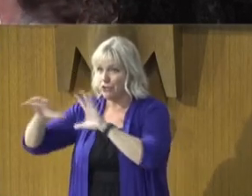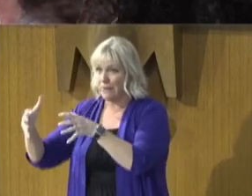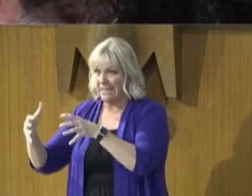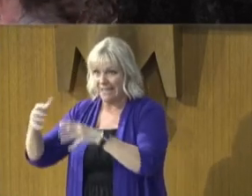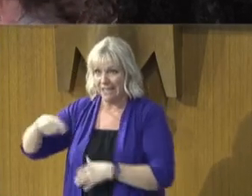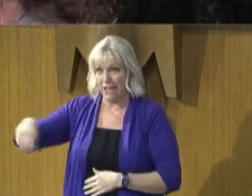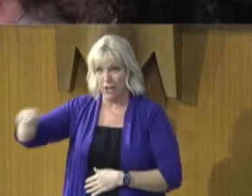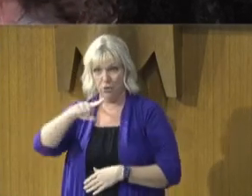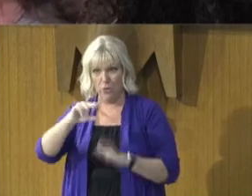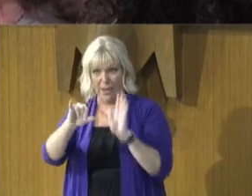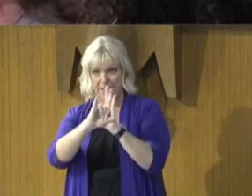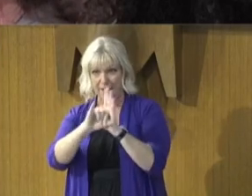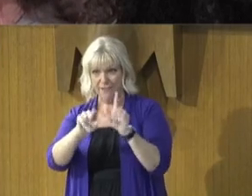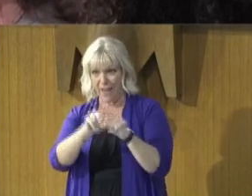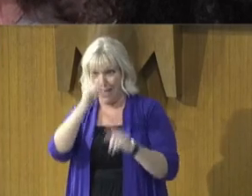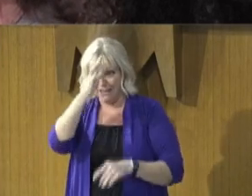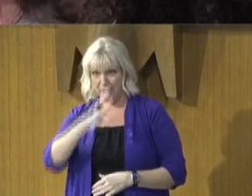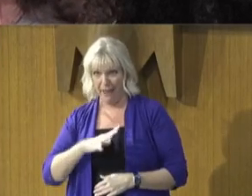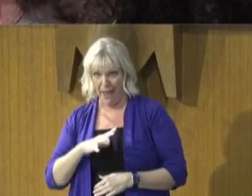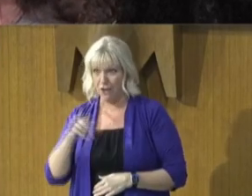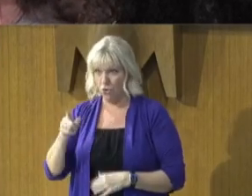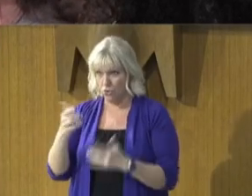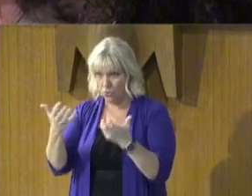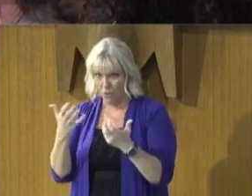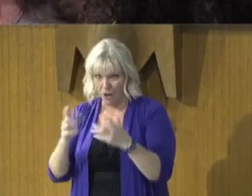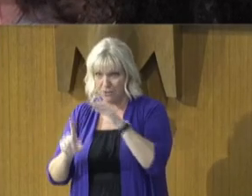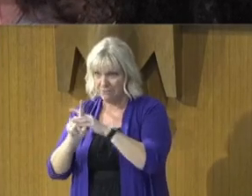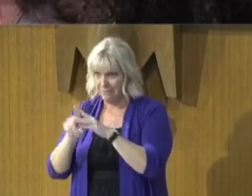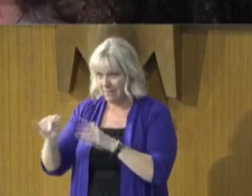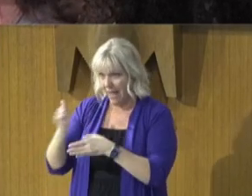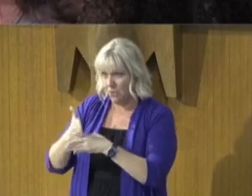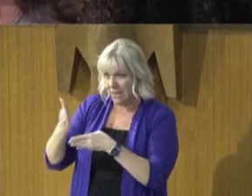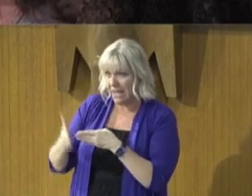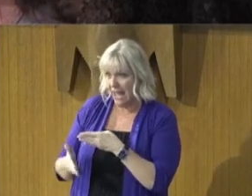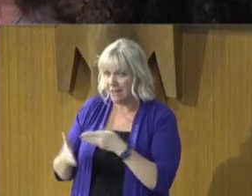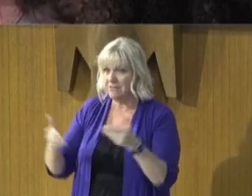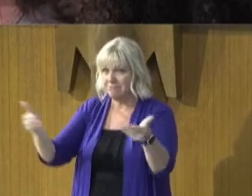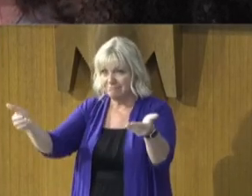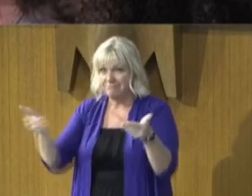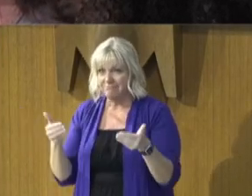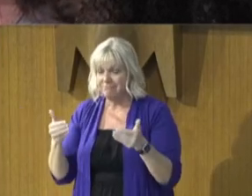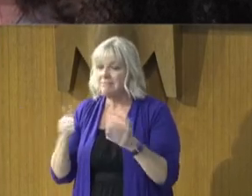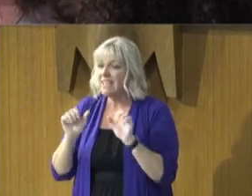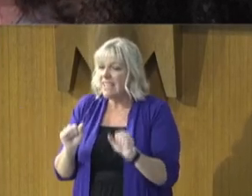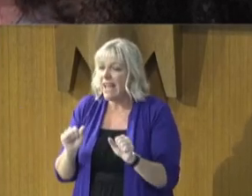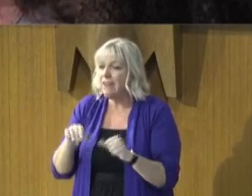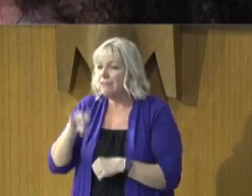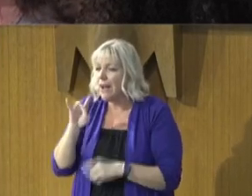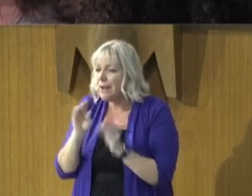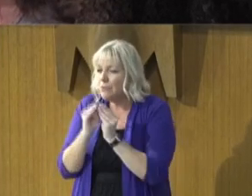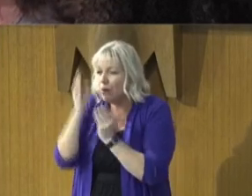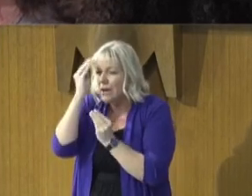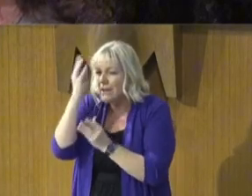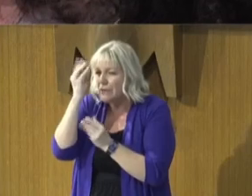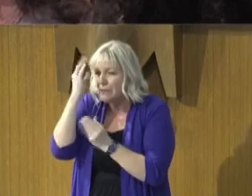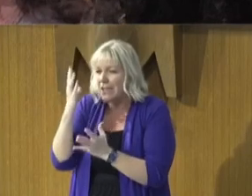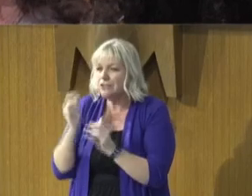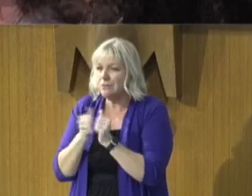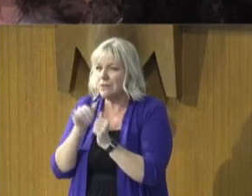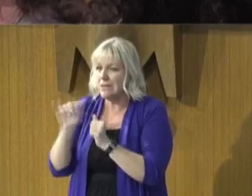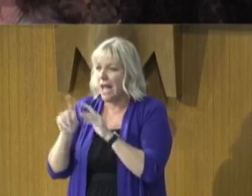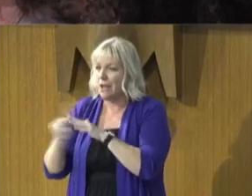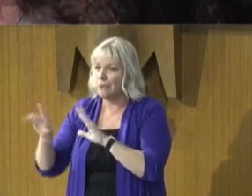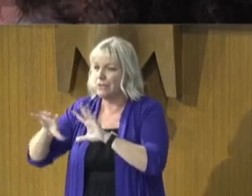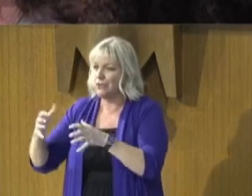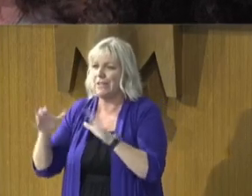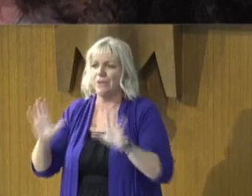identify as a man or you would like to be there that weekend, we invite you to find out for more information on how you can join in our men's retreat. It's going to be a